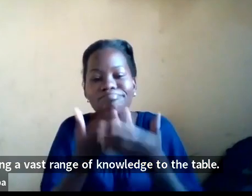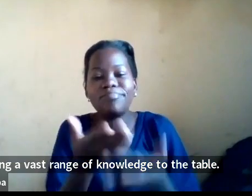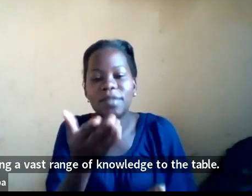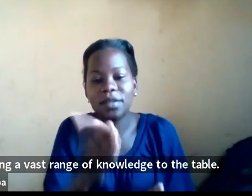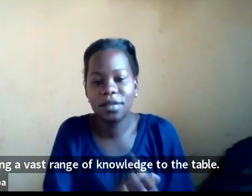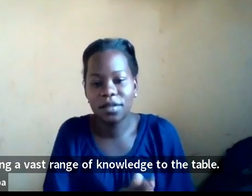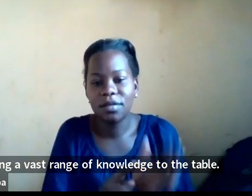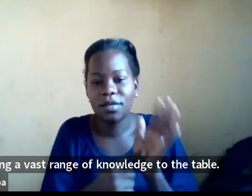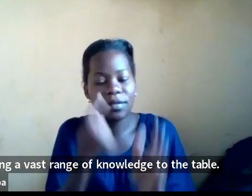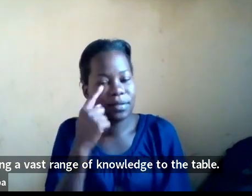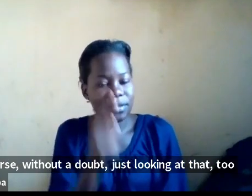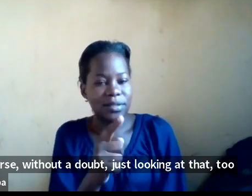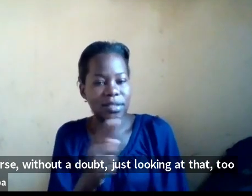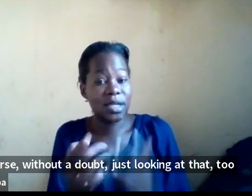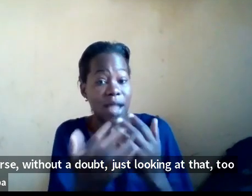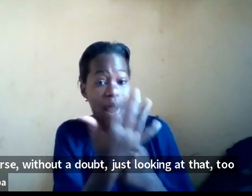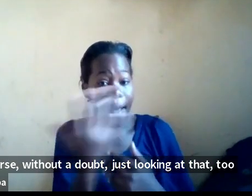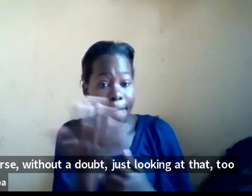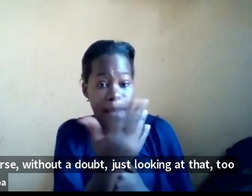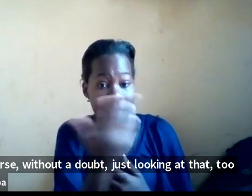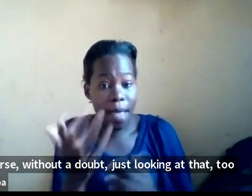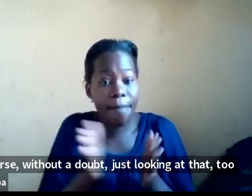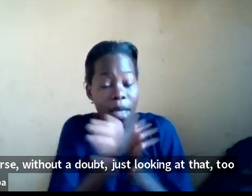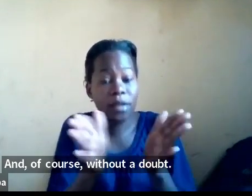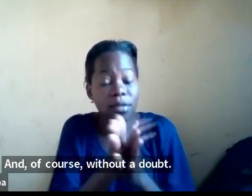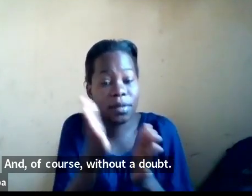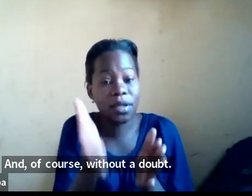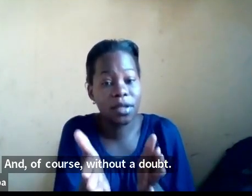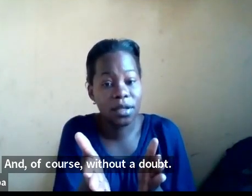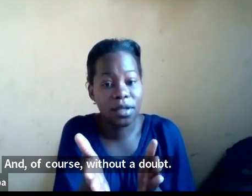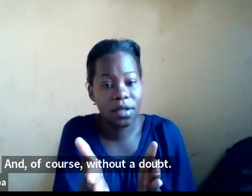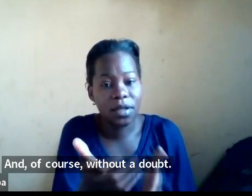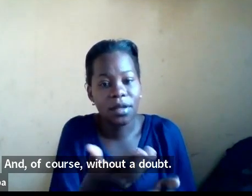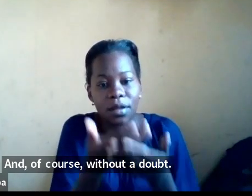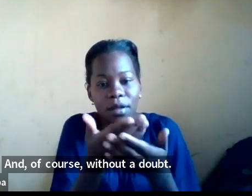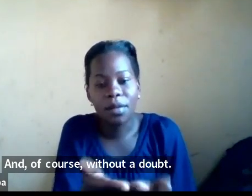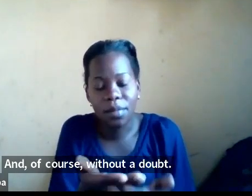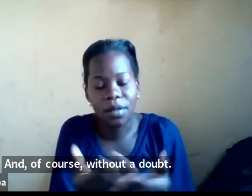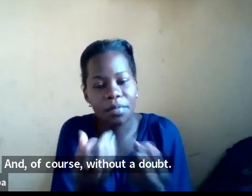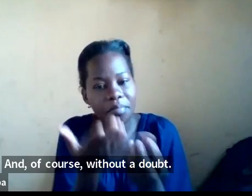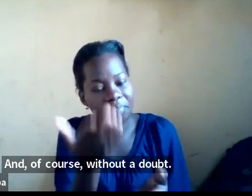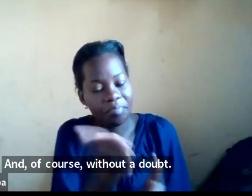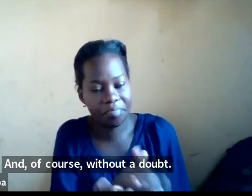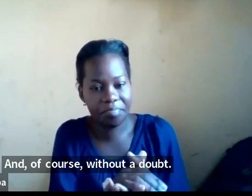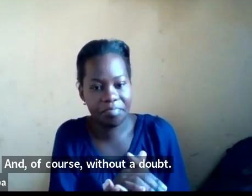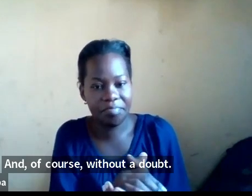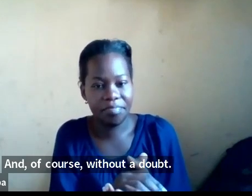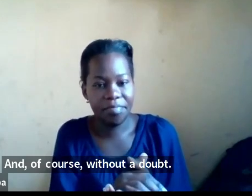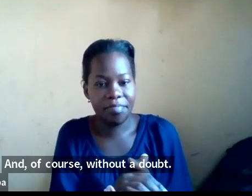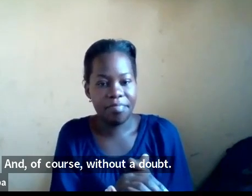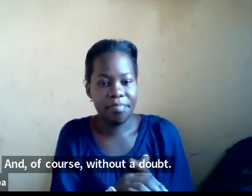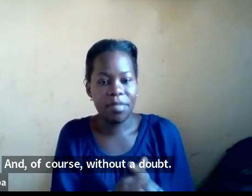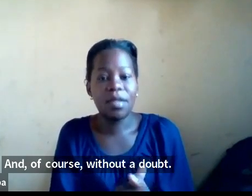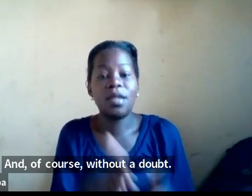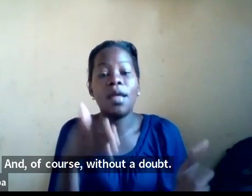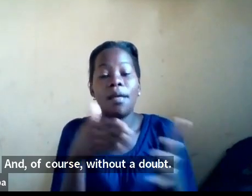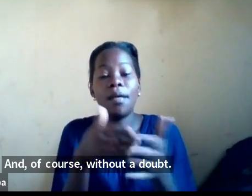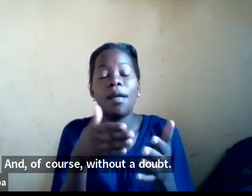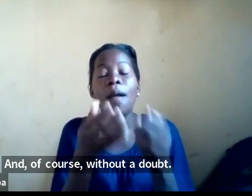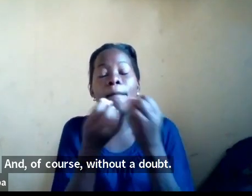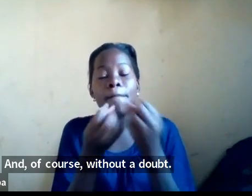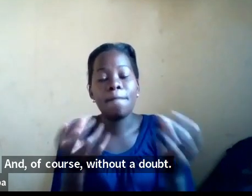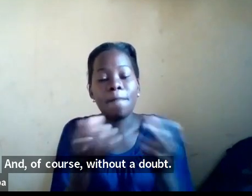at the statistics themselves, as you explained to us, how the applications have gone, there is really a void in this space that we need